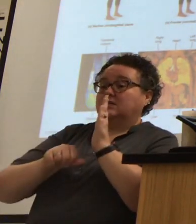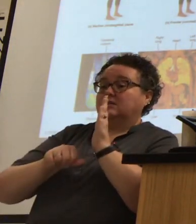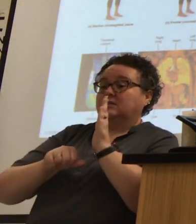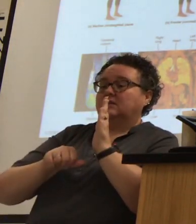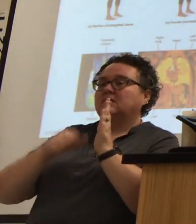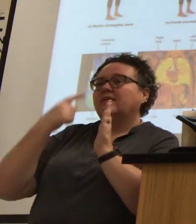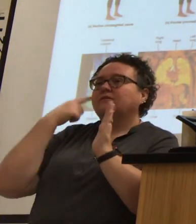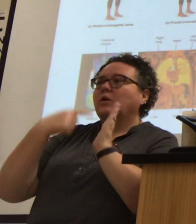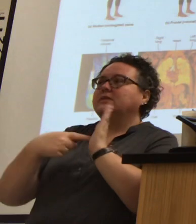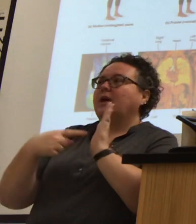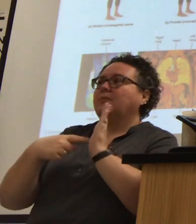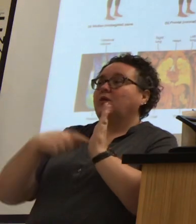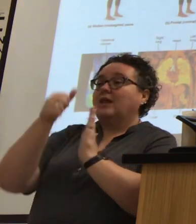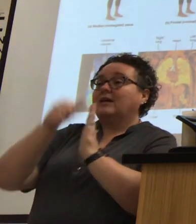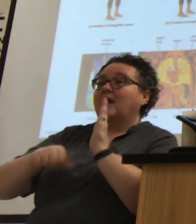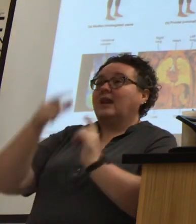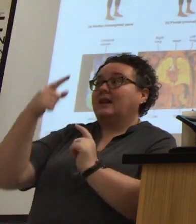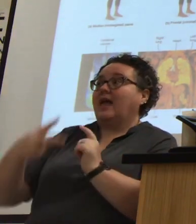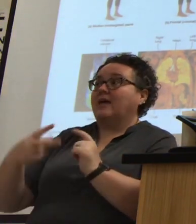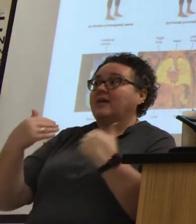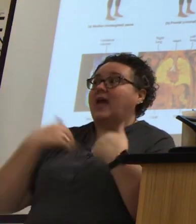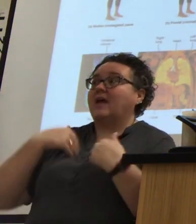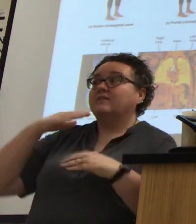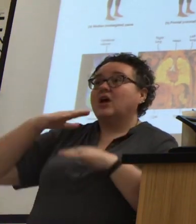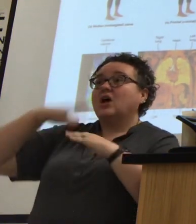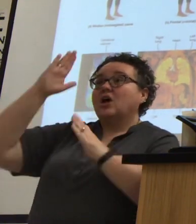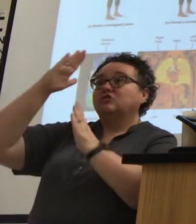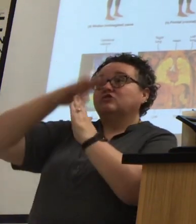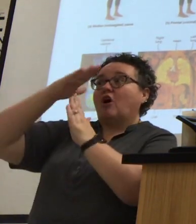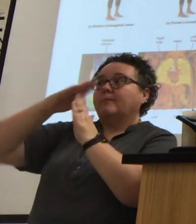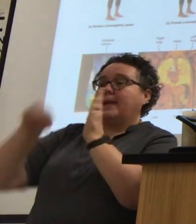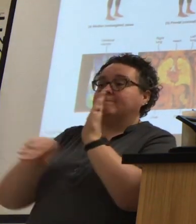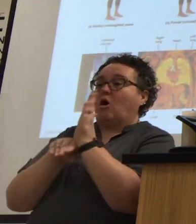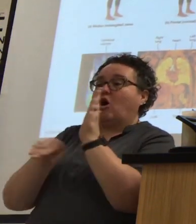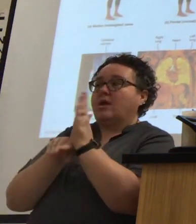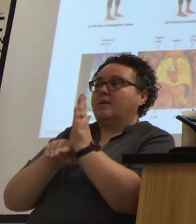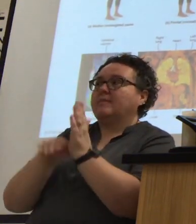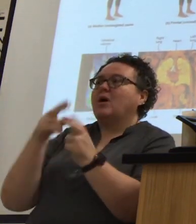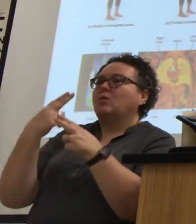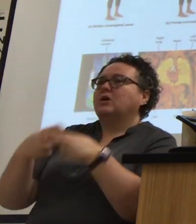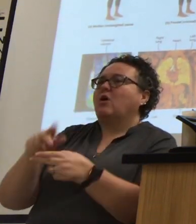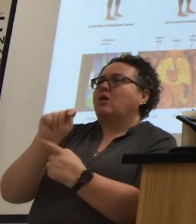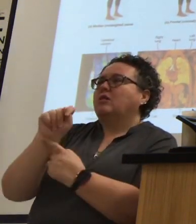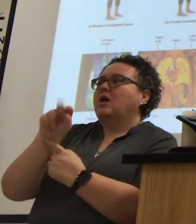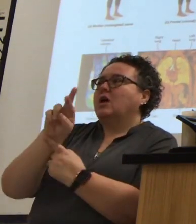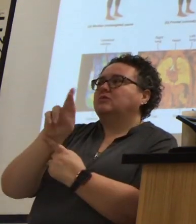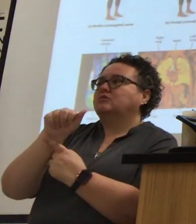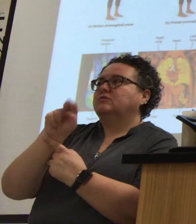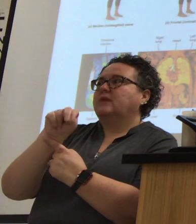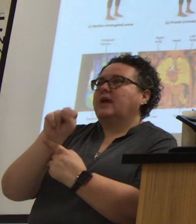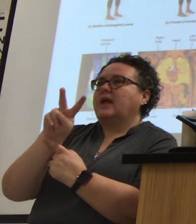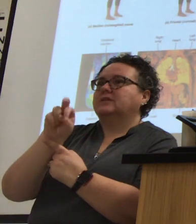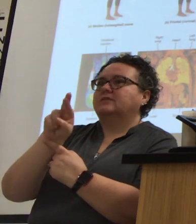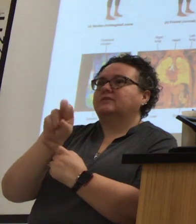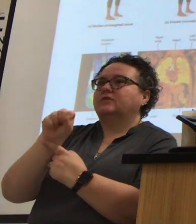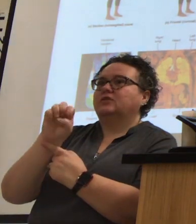like say cut in half here, you make top and bottom pieces, that's called a transverse plane. Sometimes we call this a cross section.